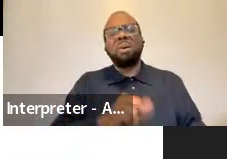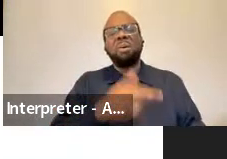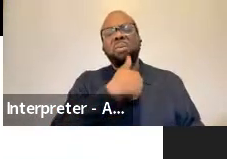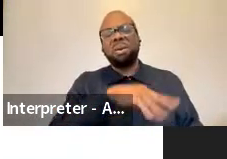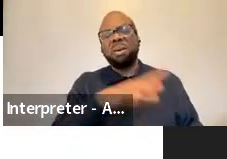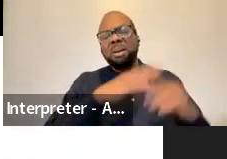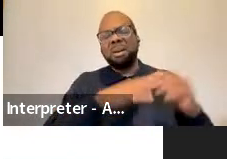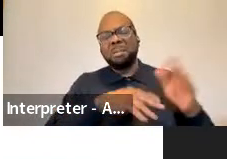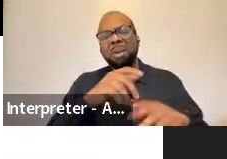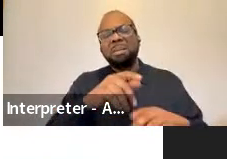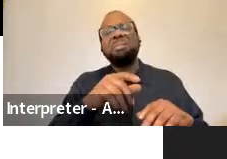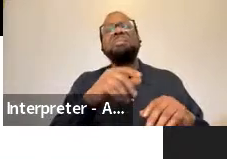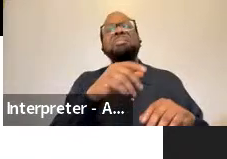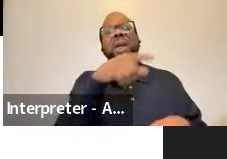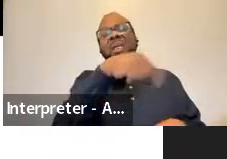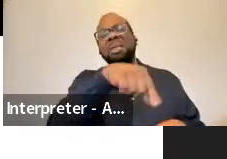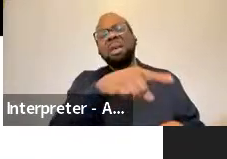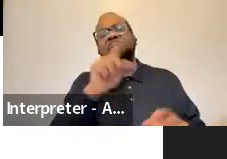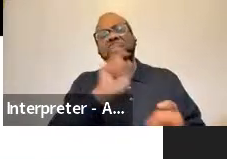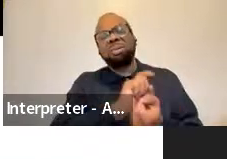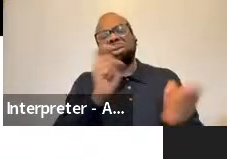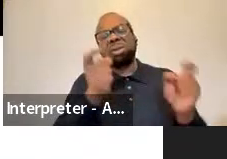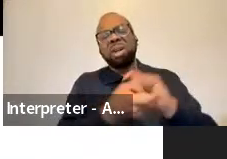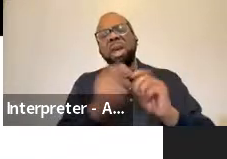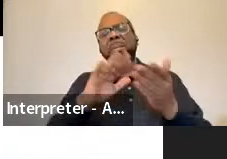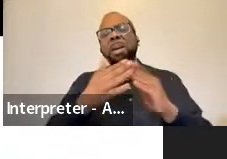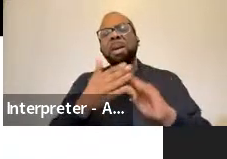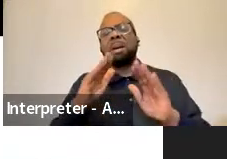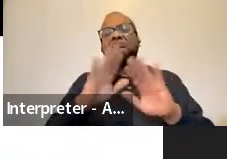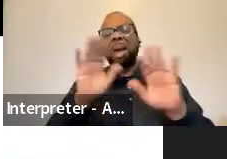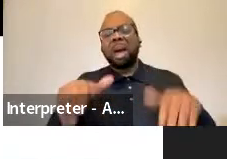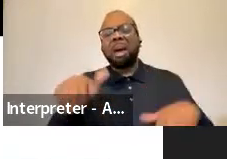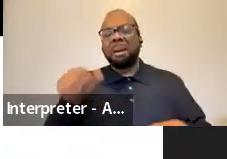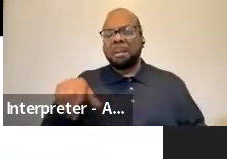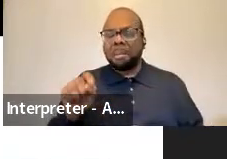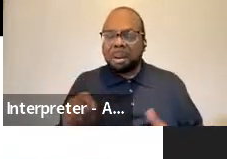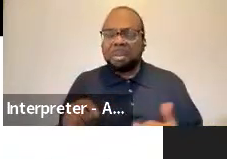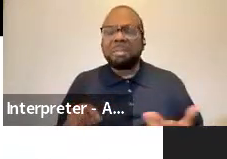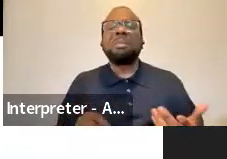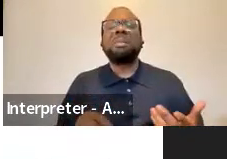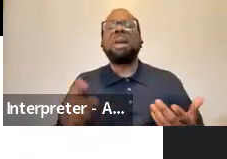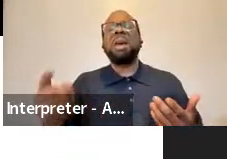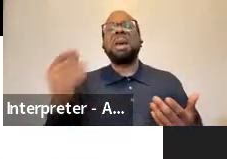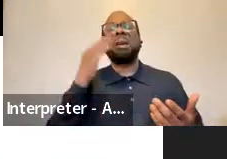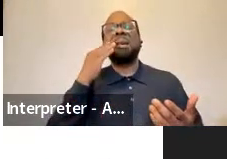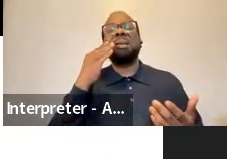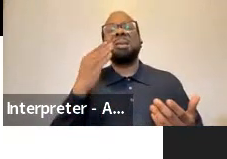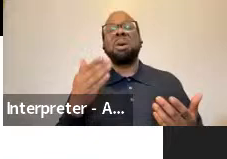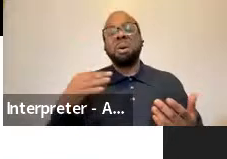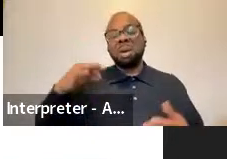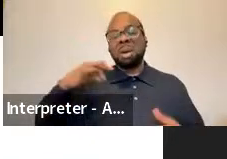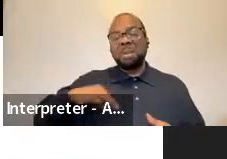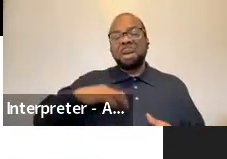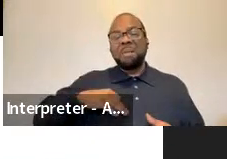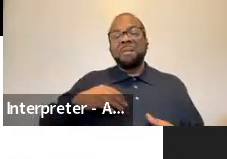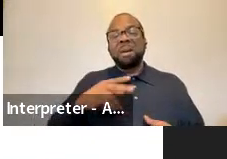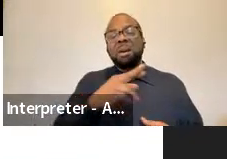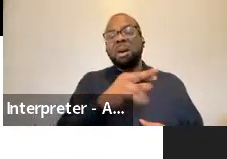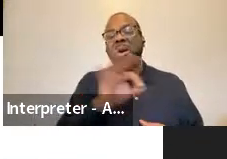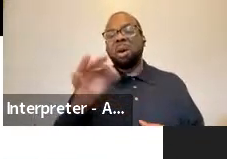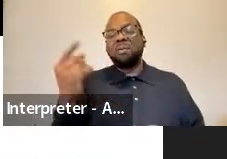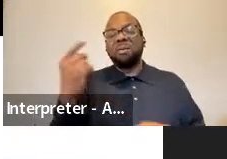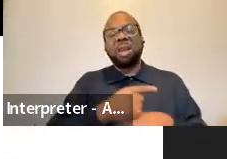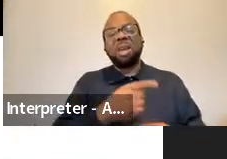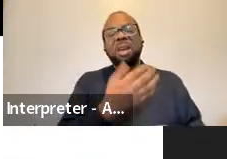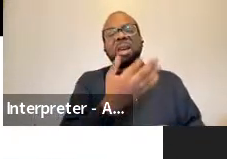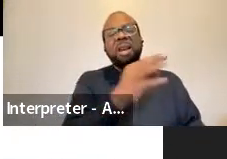housing. Second, we want to move the eligibility cutoff date from 1961 or 1977 to